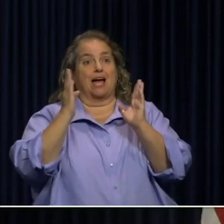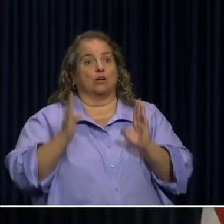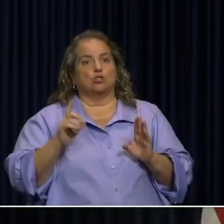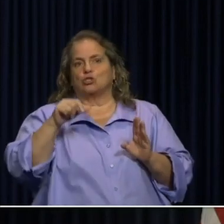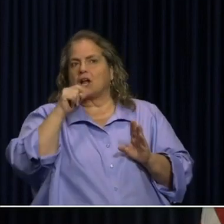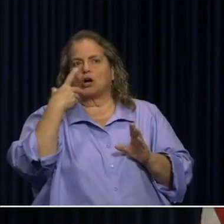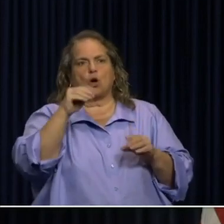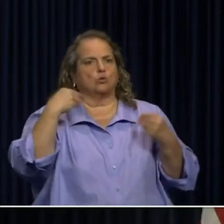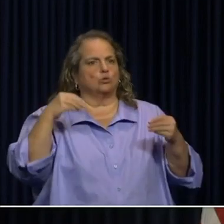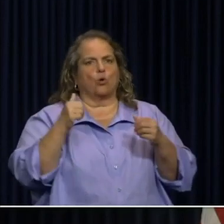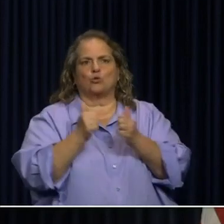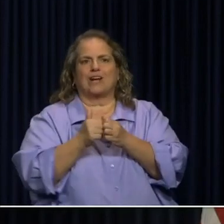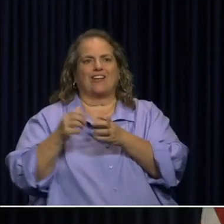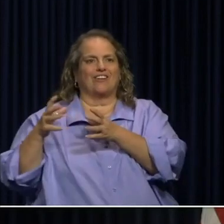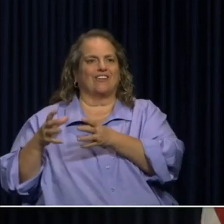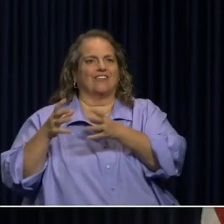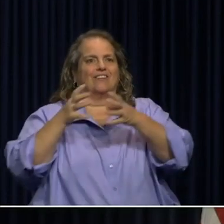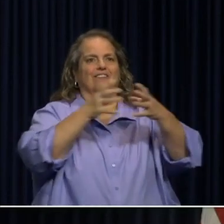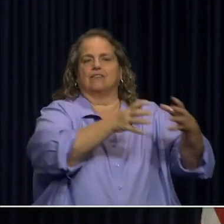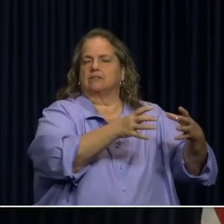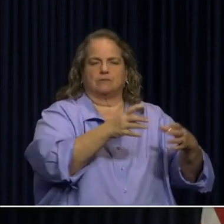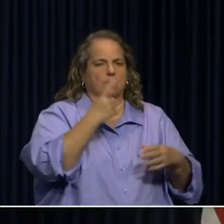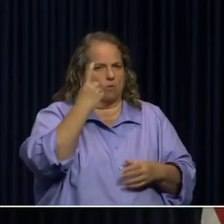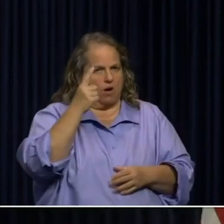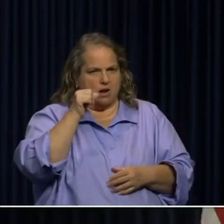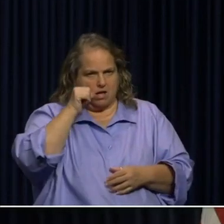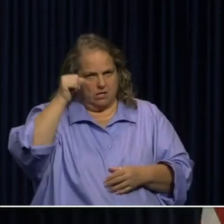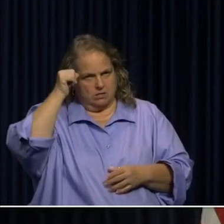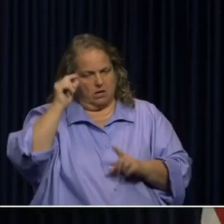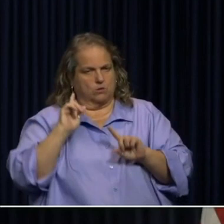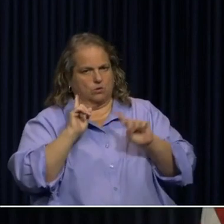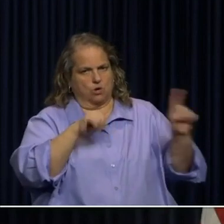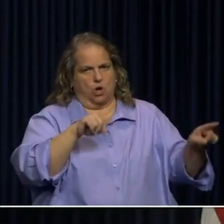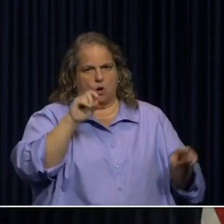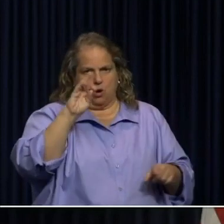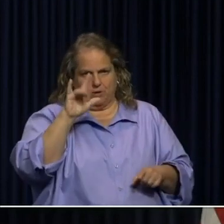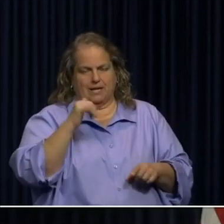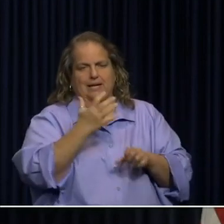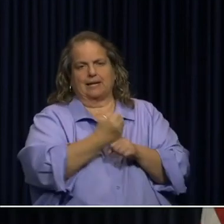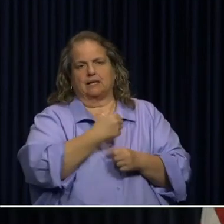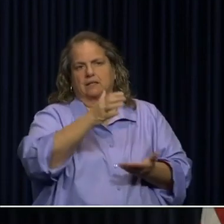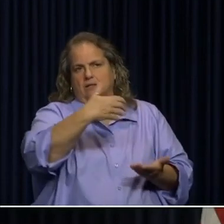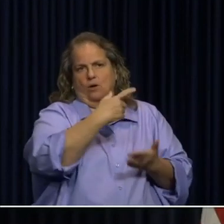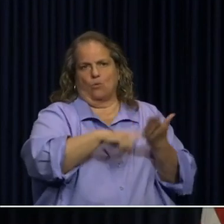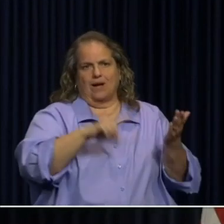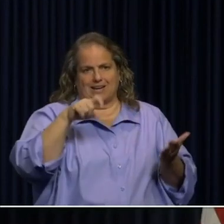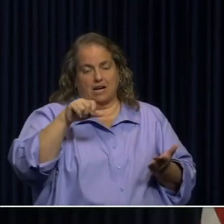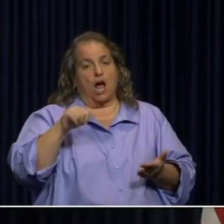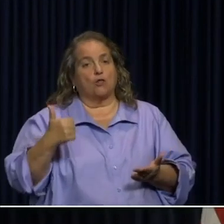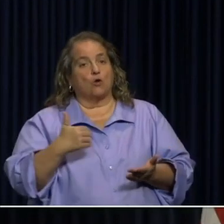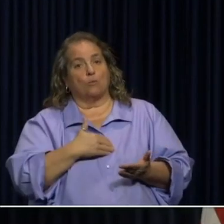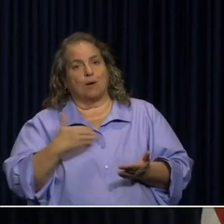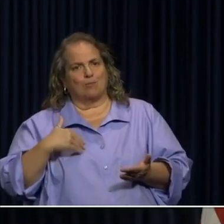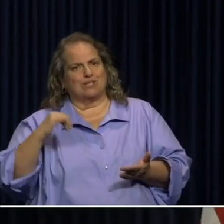store together, but instead one adult gets what's needed while the other members stay healthy at home. So going to